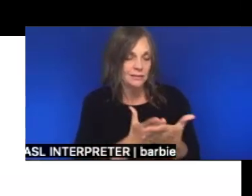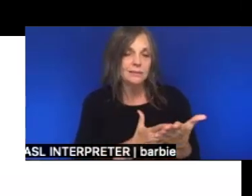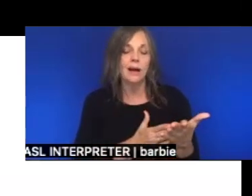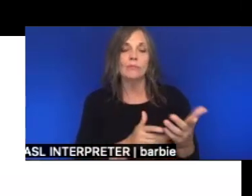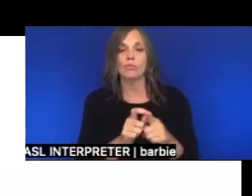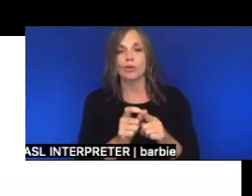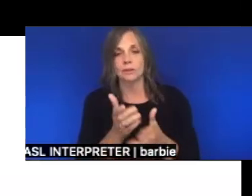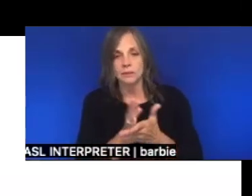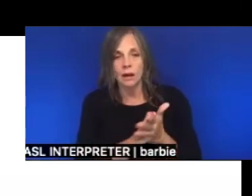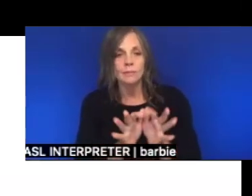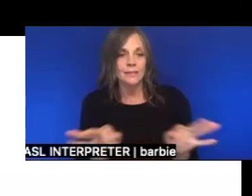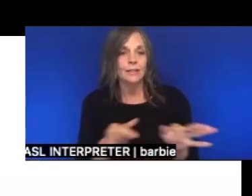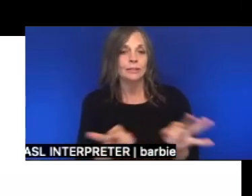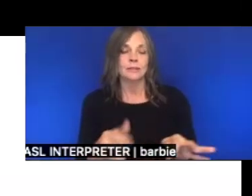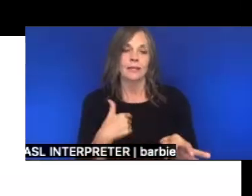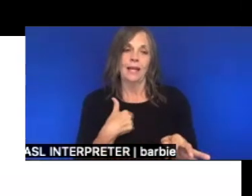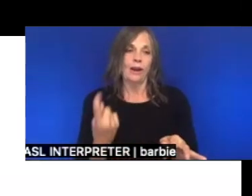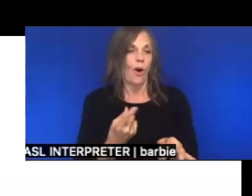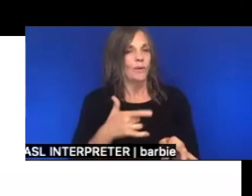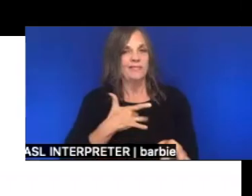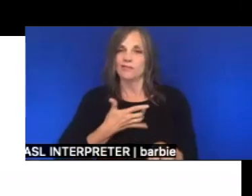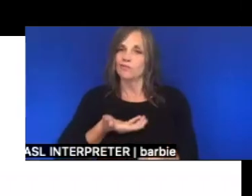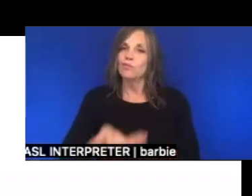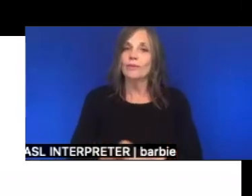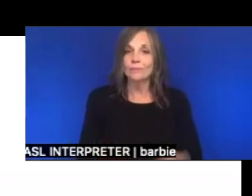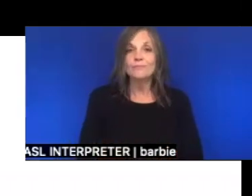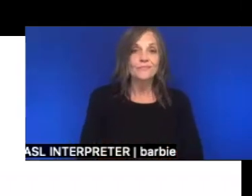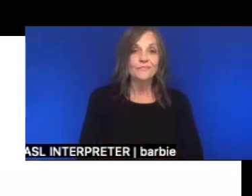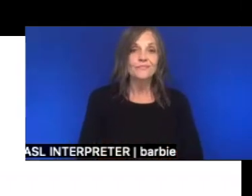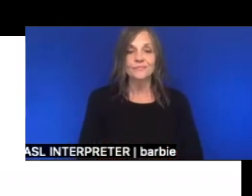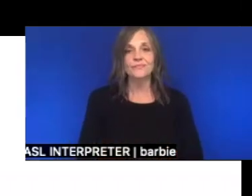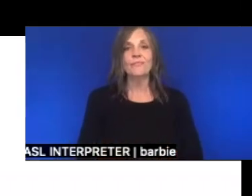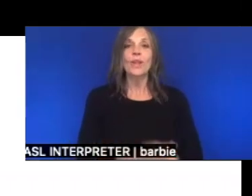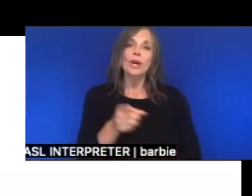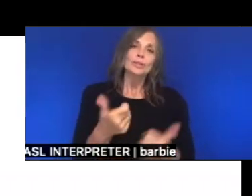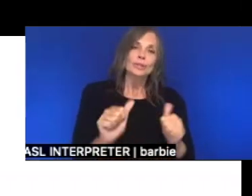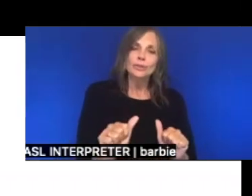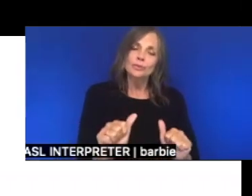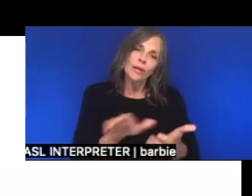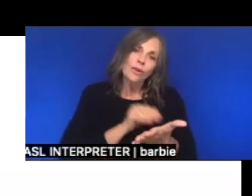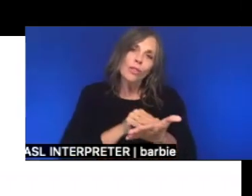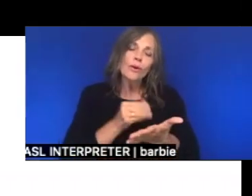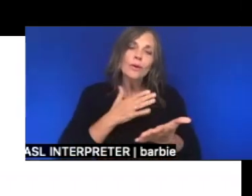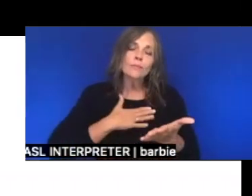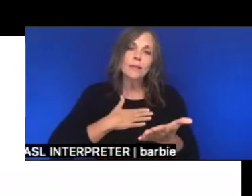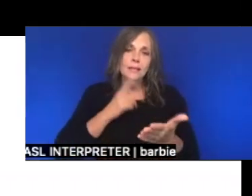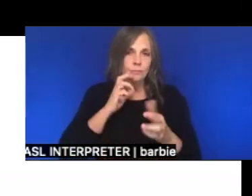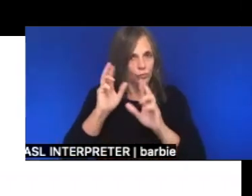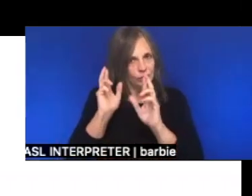some sentences, and I was always welcomed. When you are trying to learn, so please be